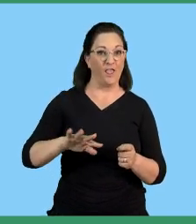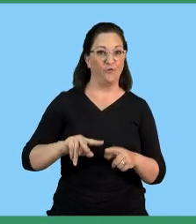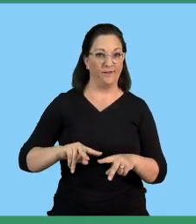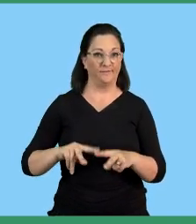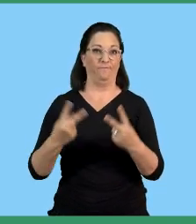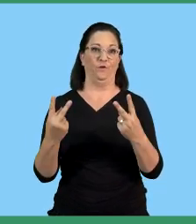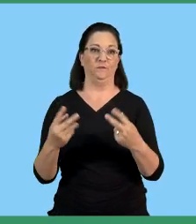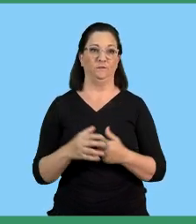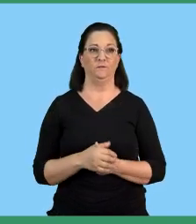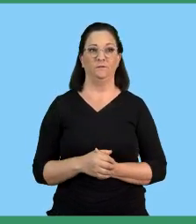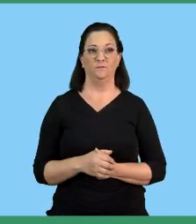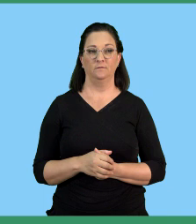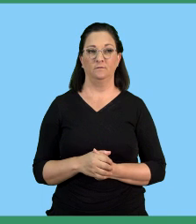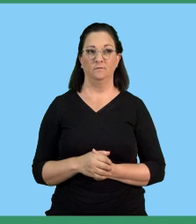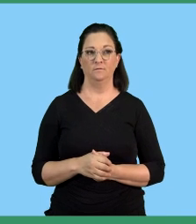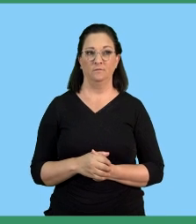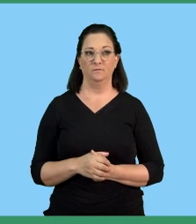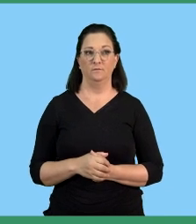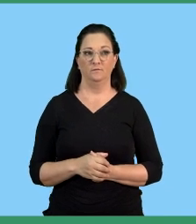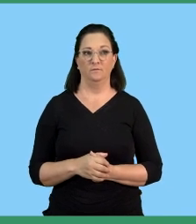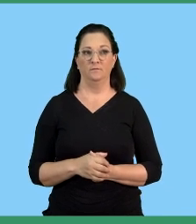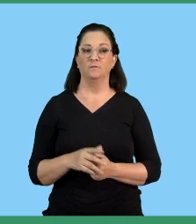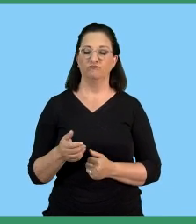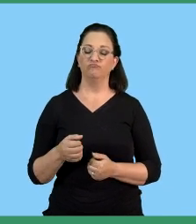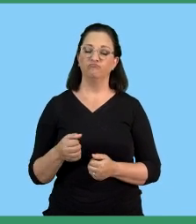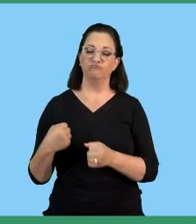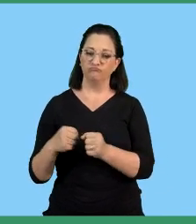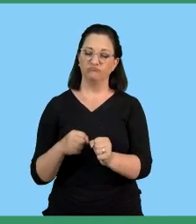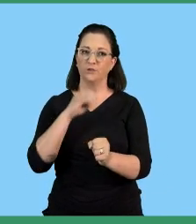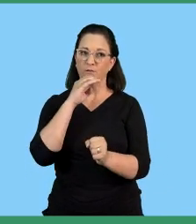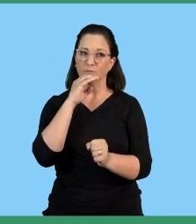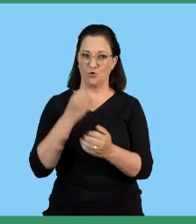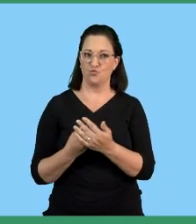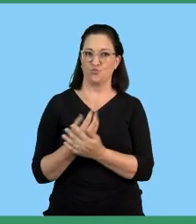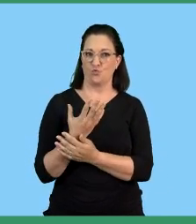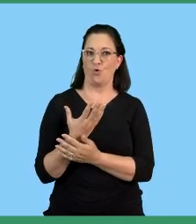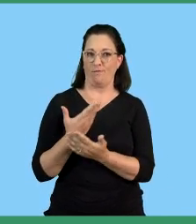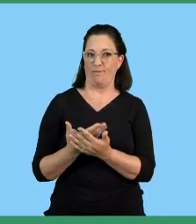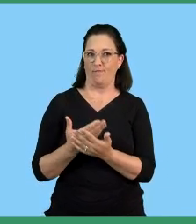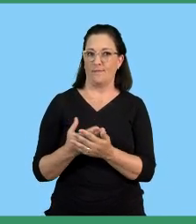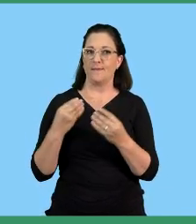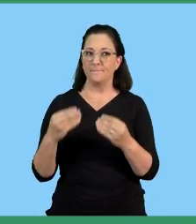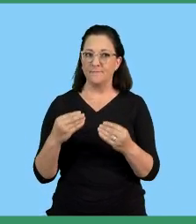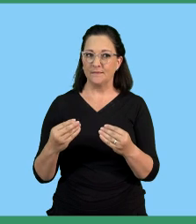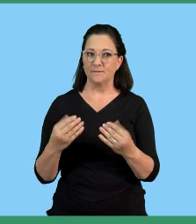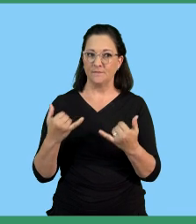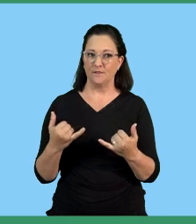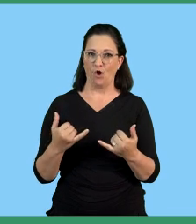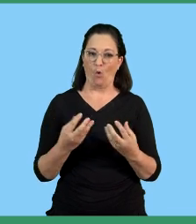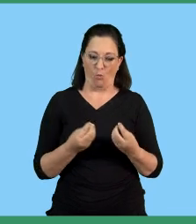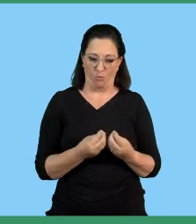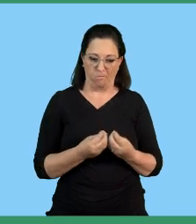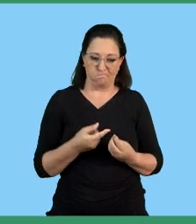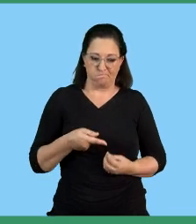markets, different area. What are they saying here? They're saying it is a growth strategy where business aims to sell its